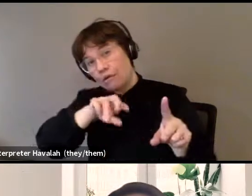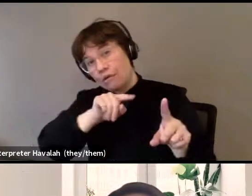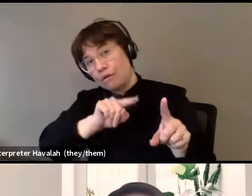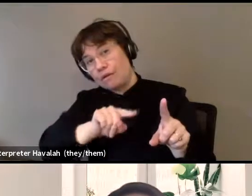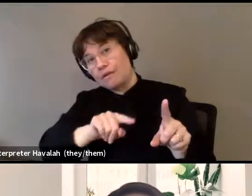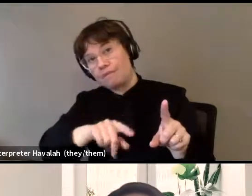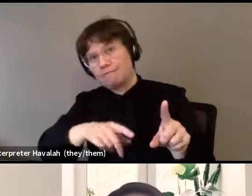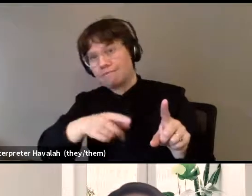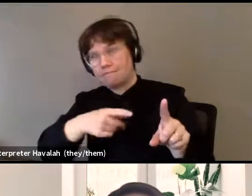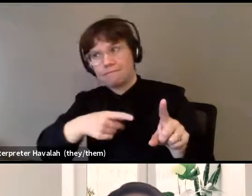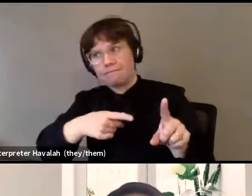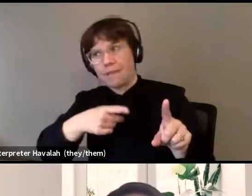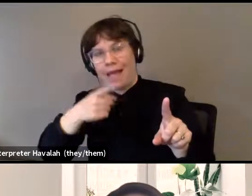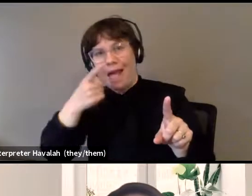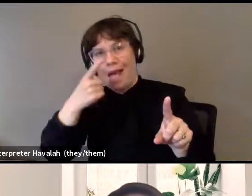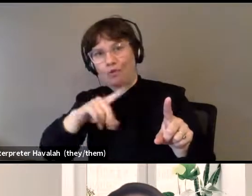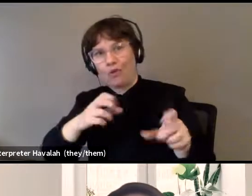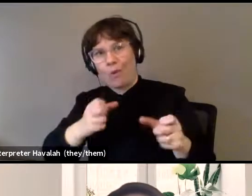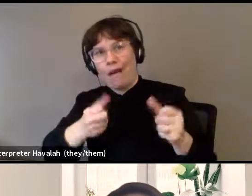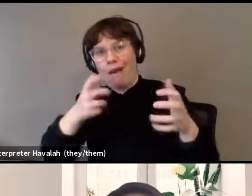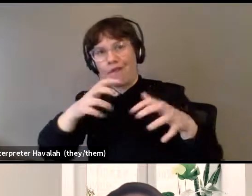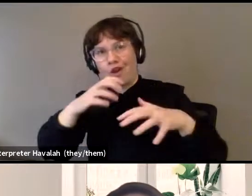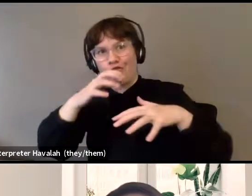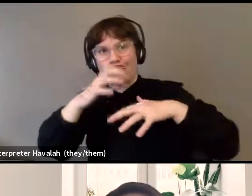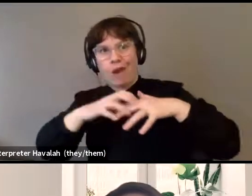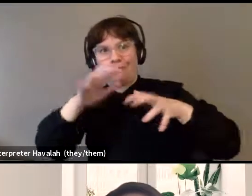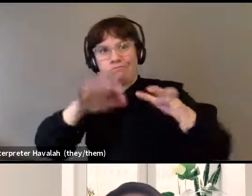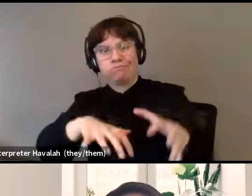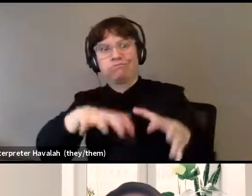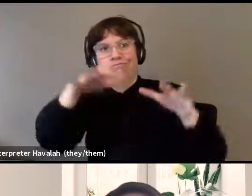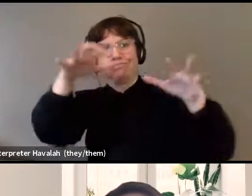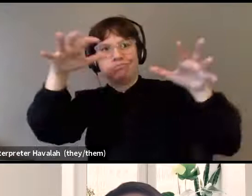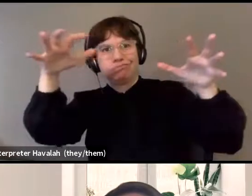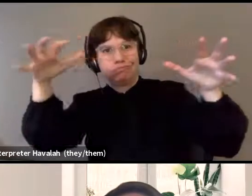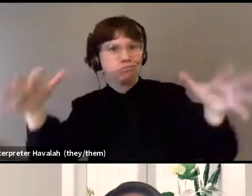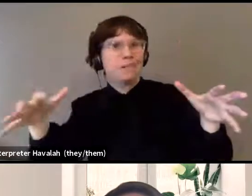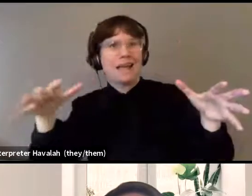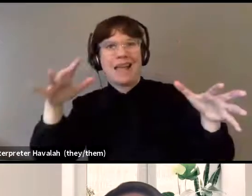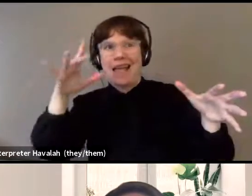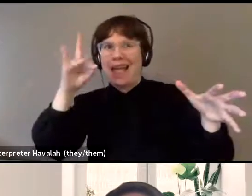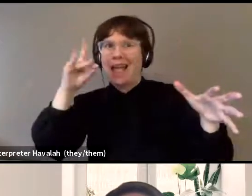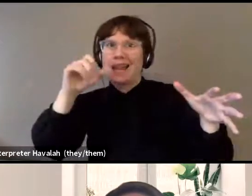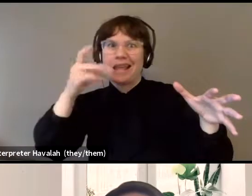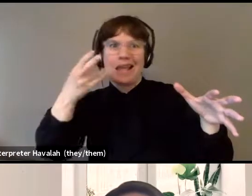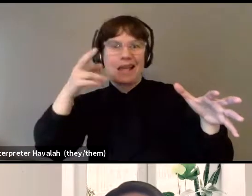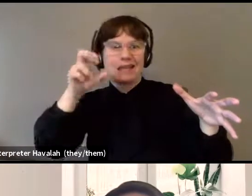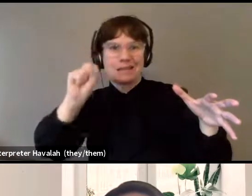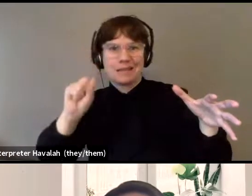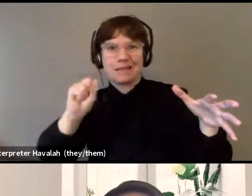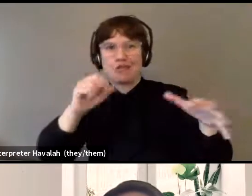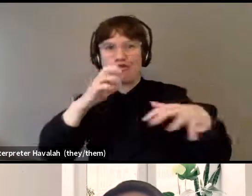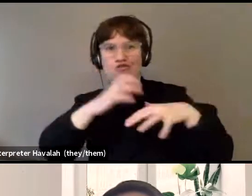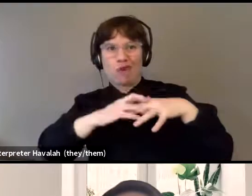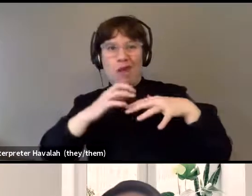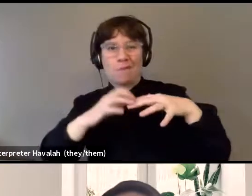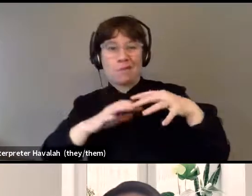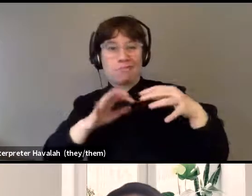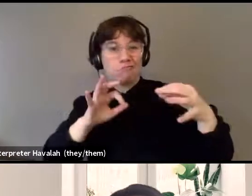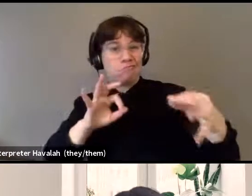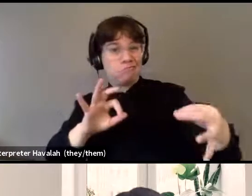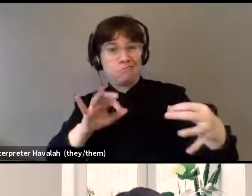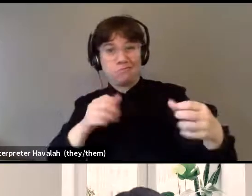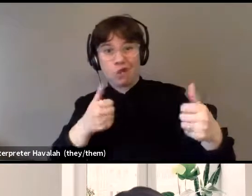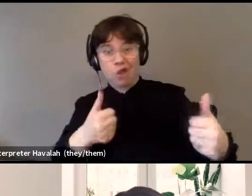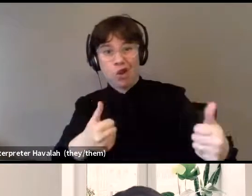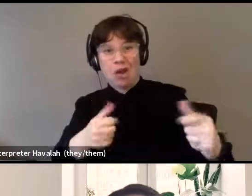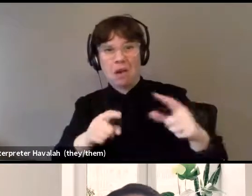just so happened to have gotten dumped with 80 cases of grapes that are perfectly good, but